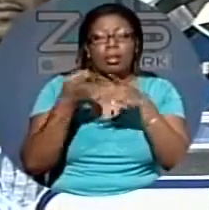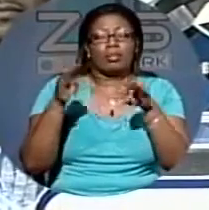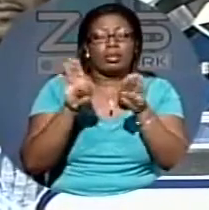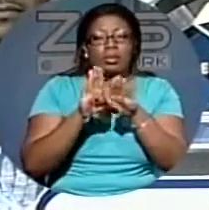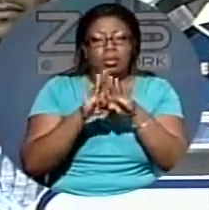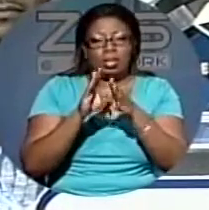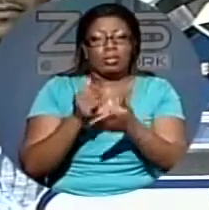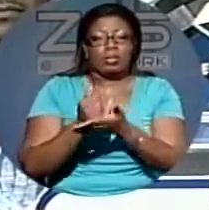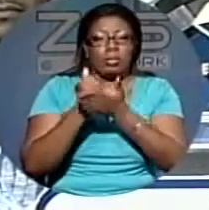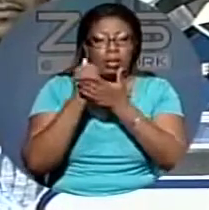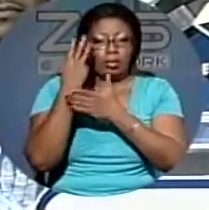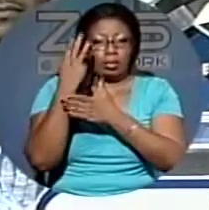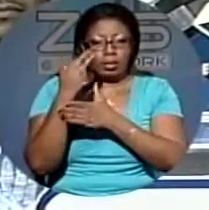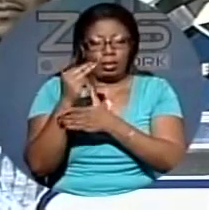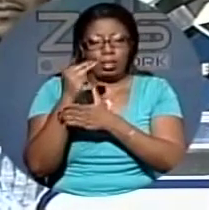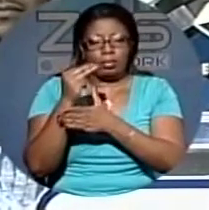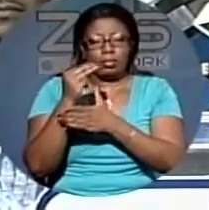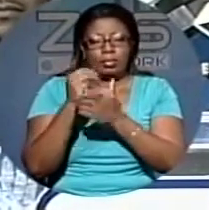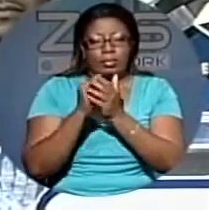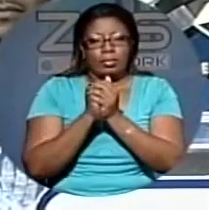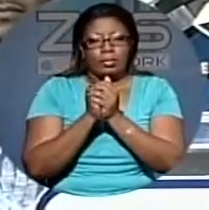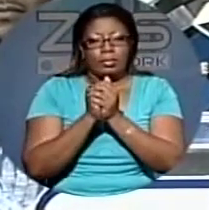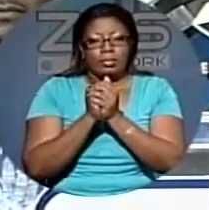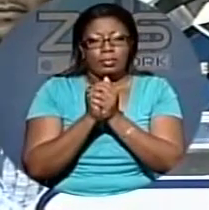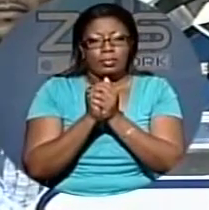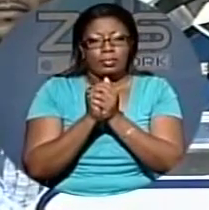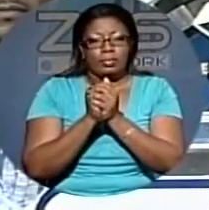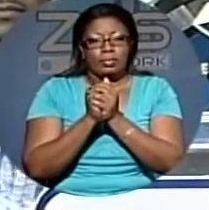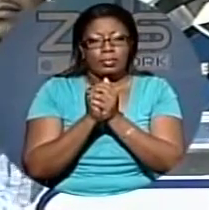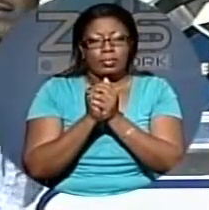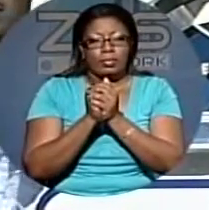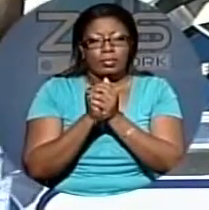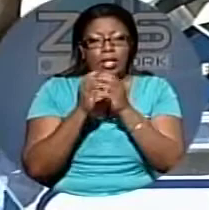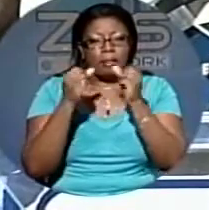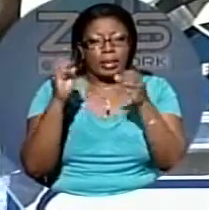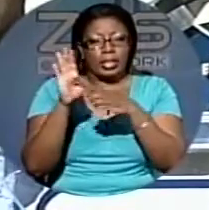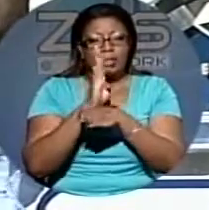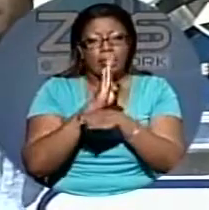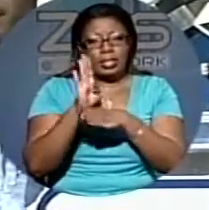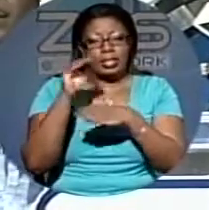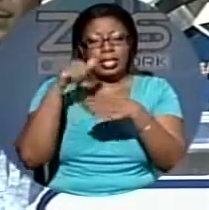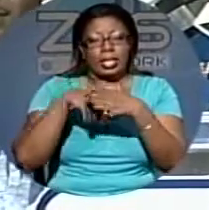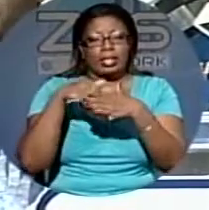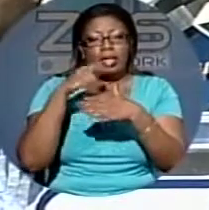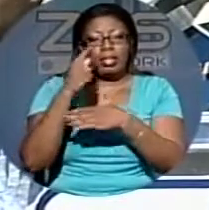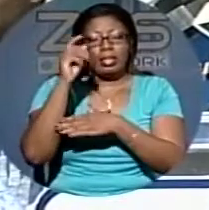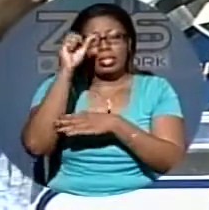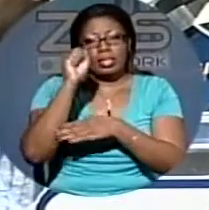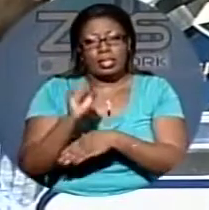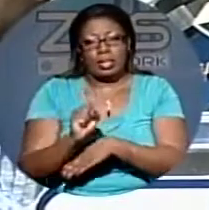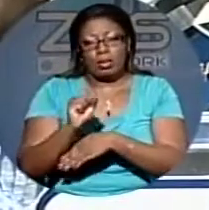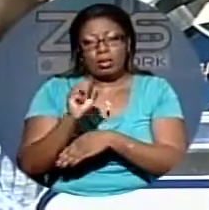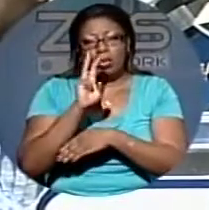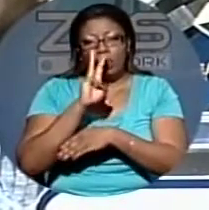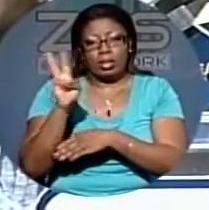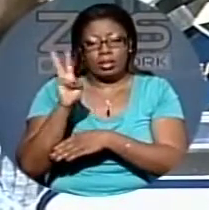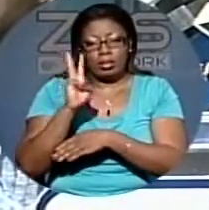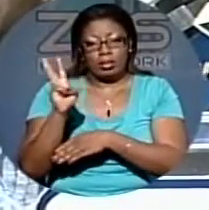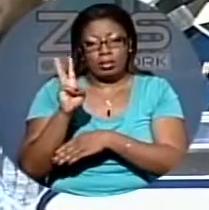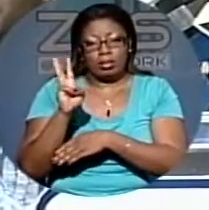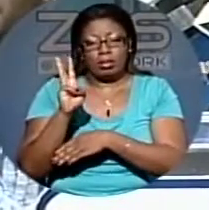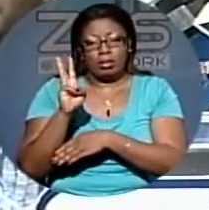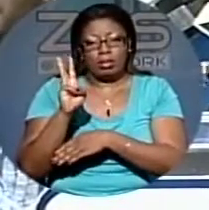the sales downturn in the economy. Very many businesses in the southwestern district of New